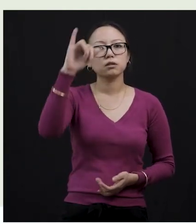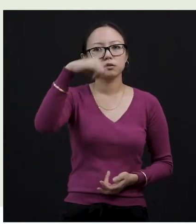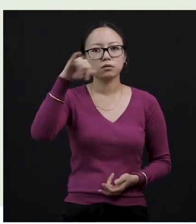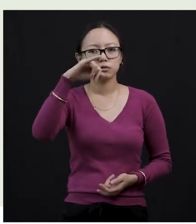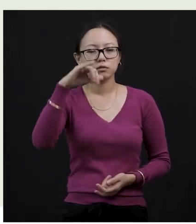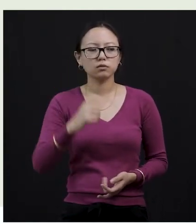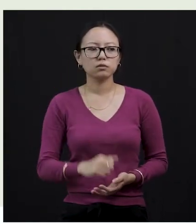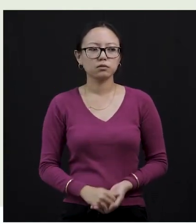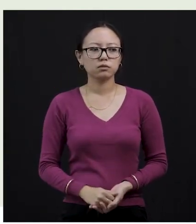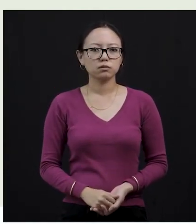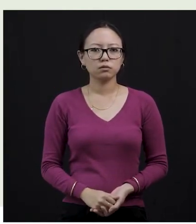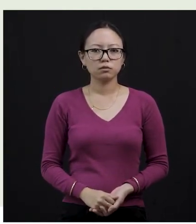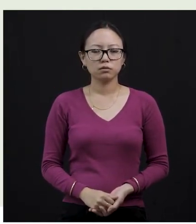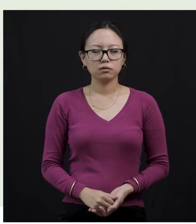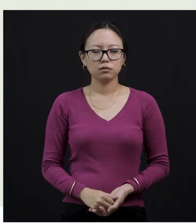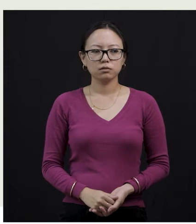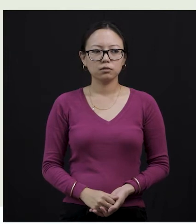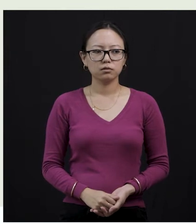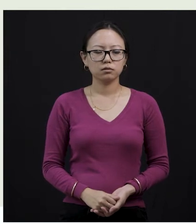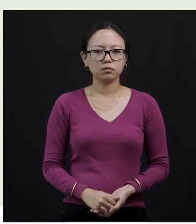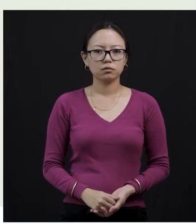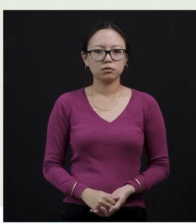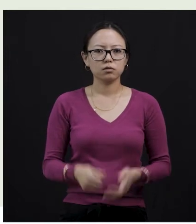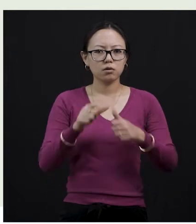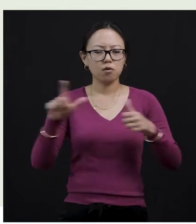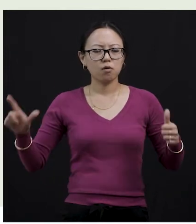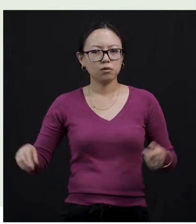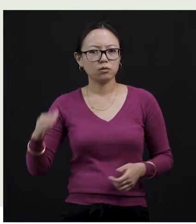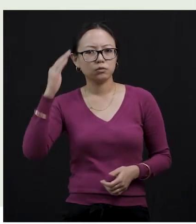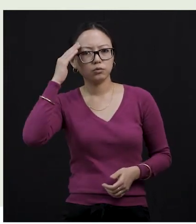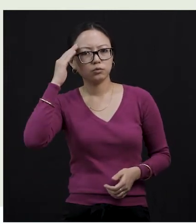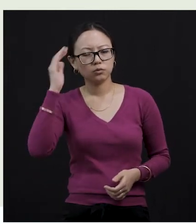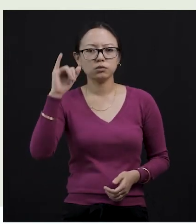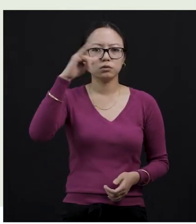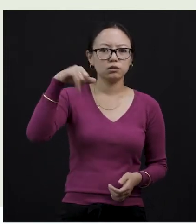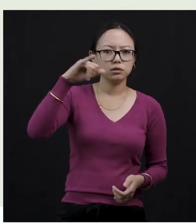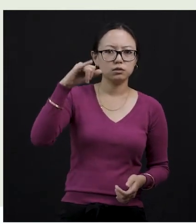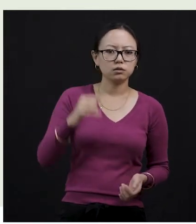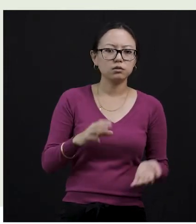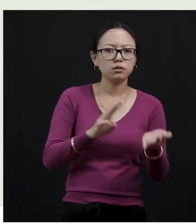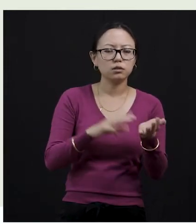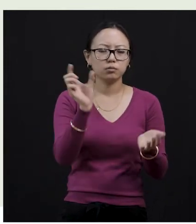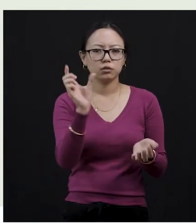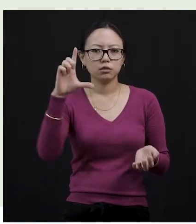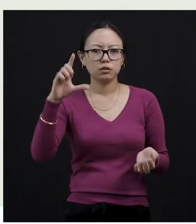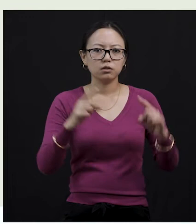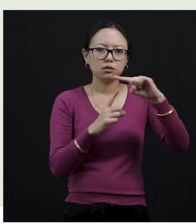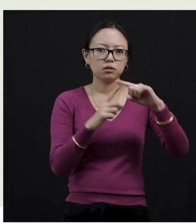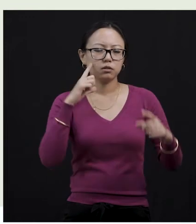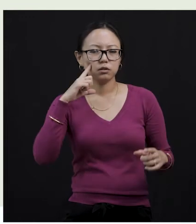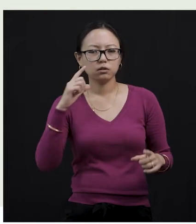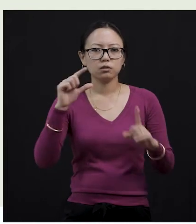24 divided by 6. Okay, you all know the multiplication table, right? So, what in